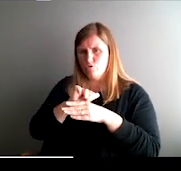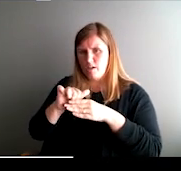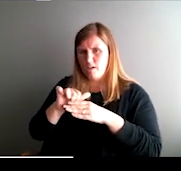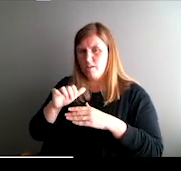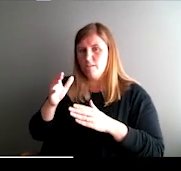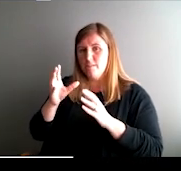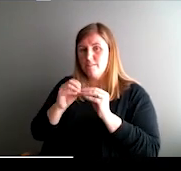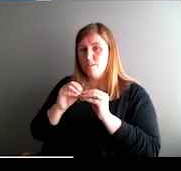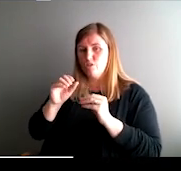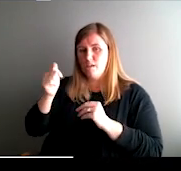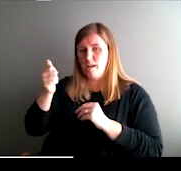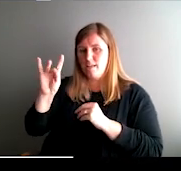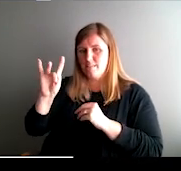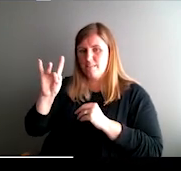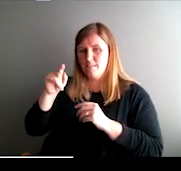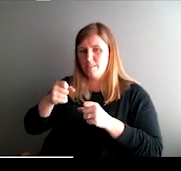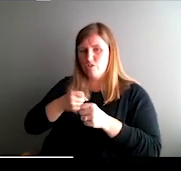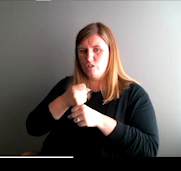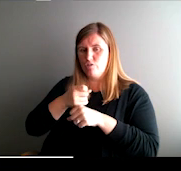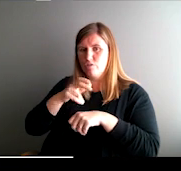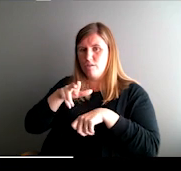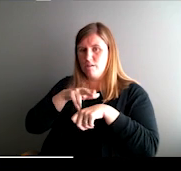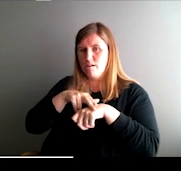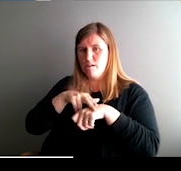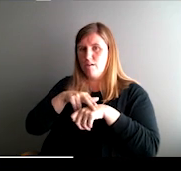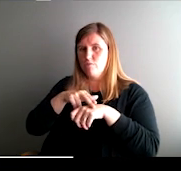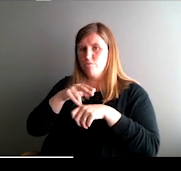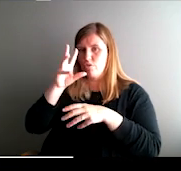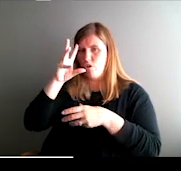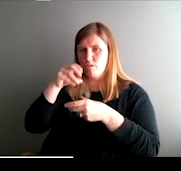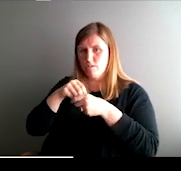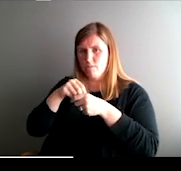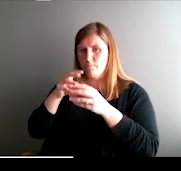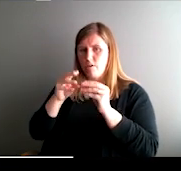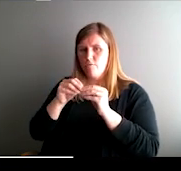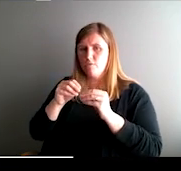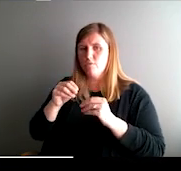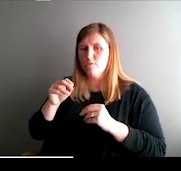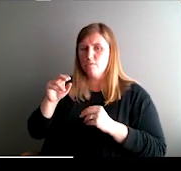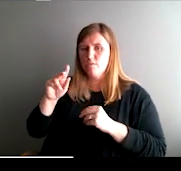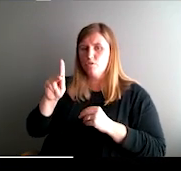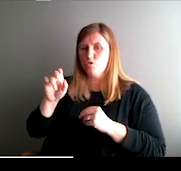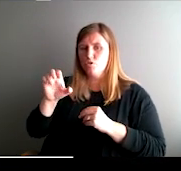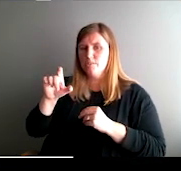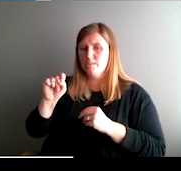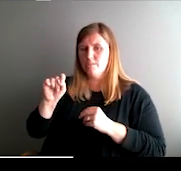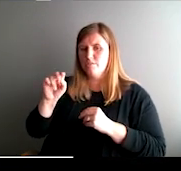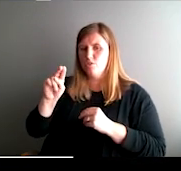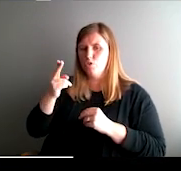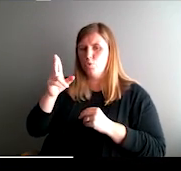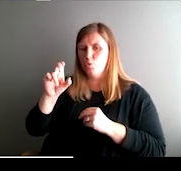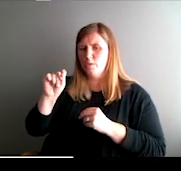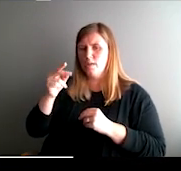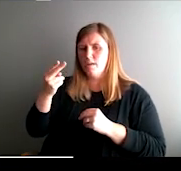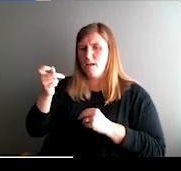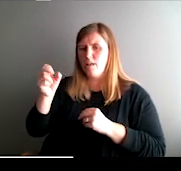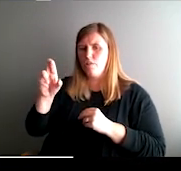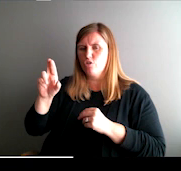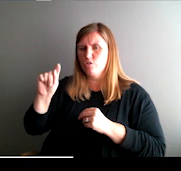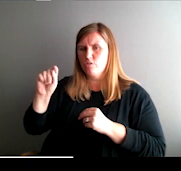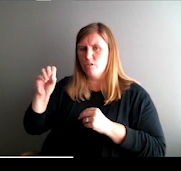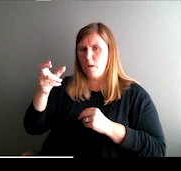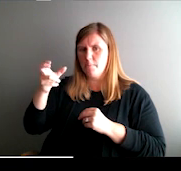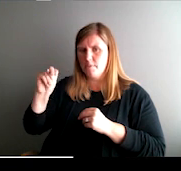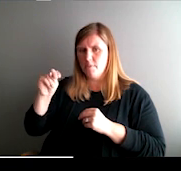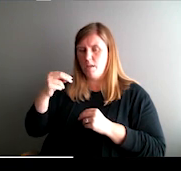Session 18 at this year's National Autism Conference will feature Kristen Hewitt and Heather Thompson. I had the honor and pleasure